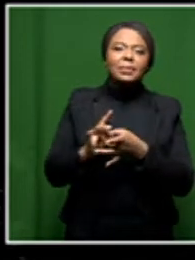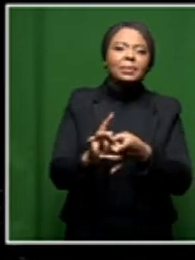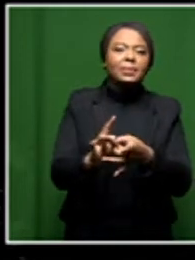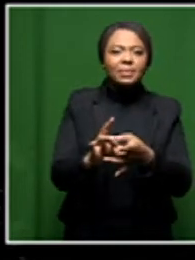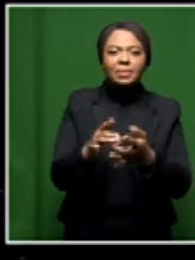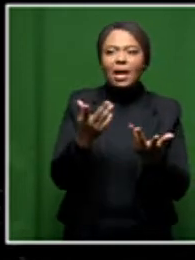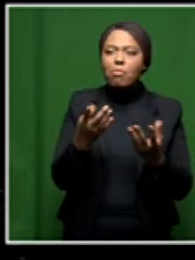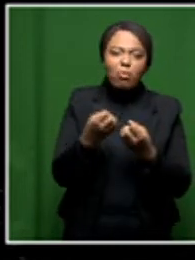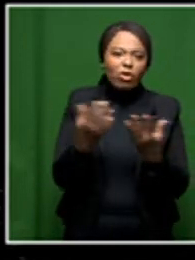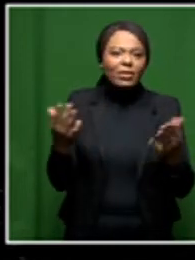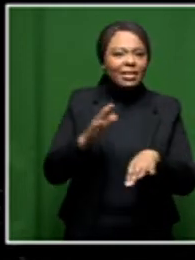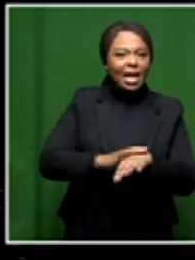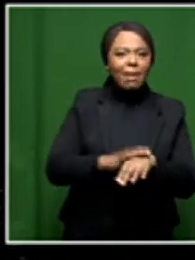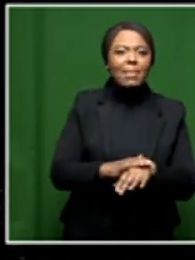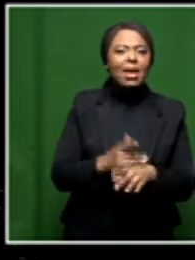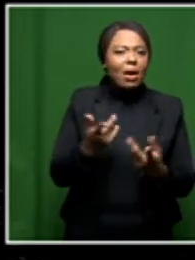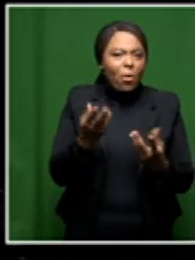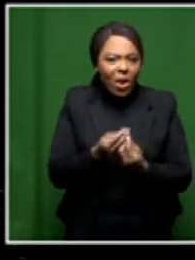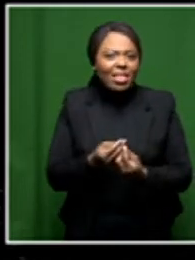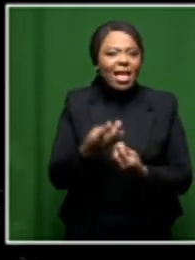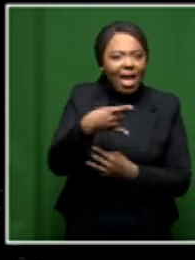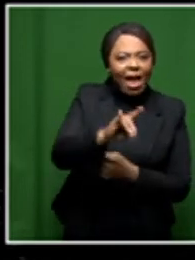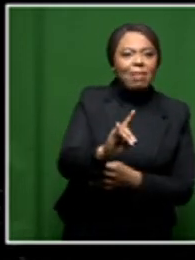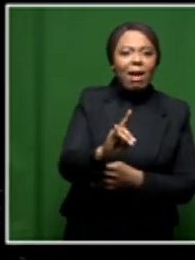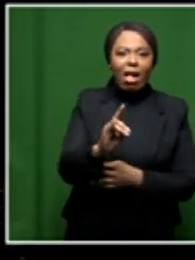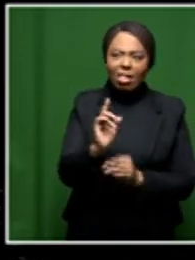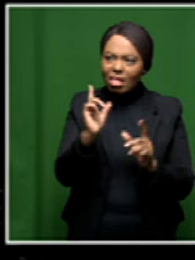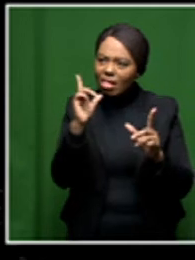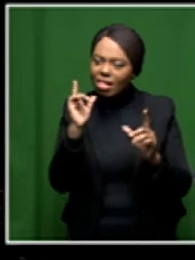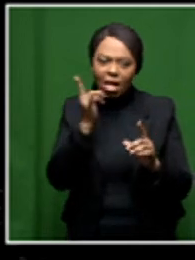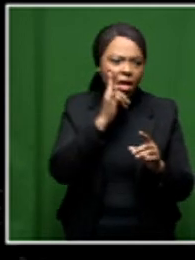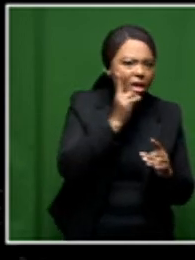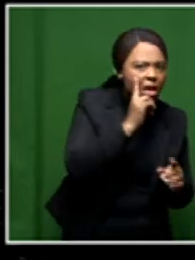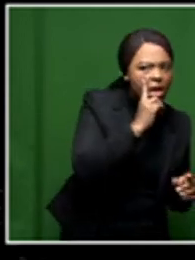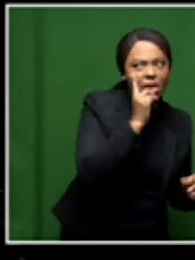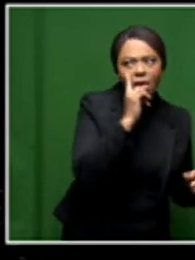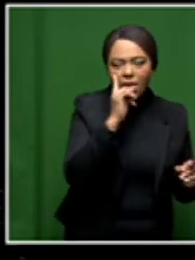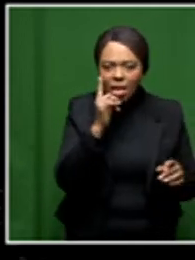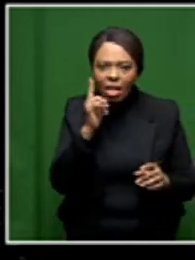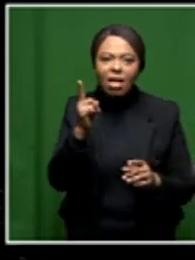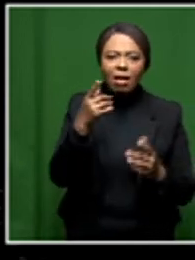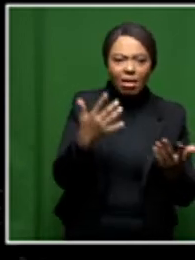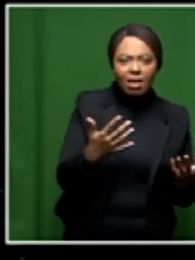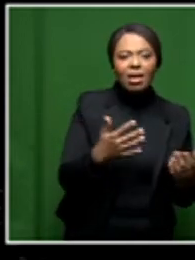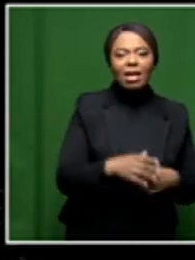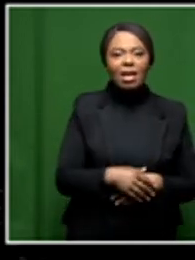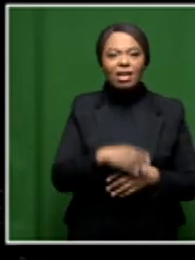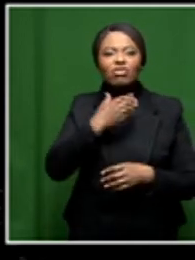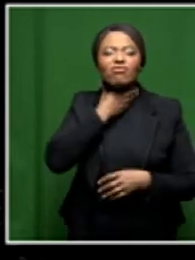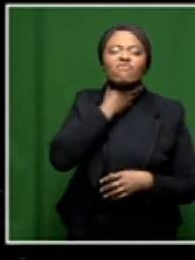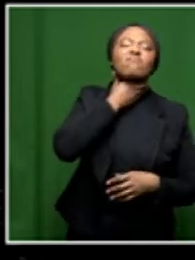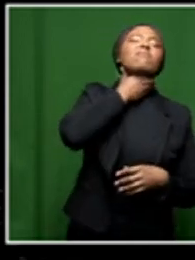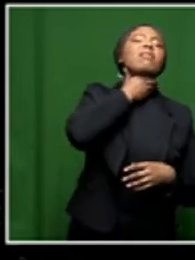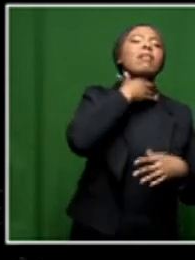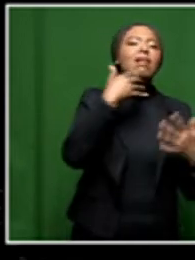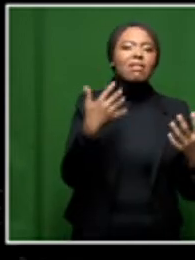the animals. So on a regular safari, you know, you might look at an impala and a giraffe for a few minutes, take a photo. The guide will